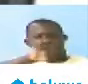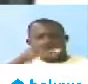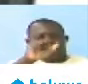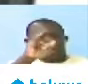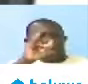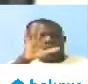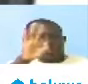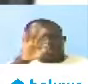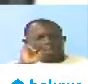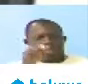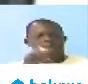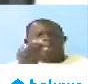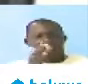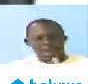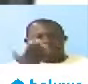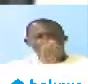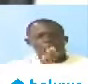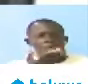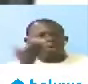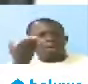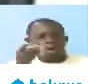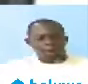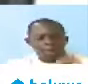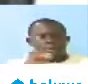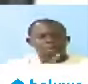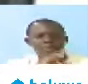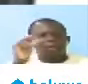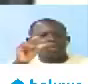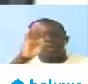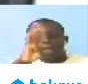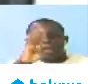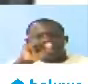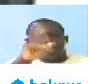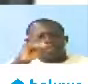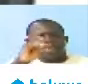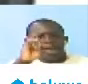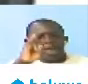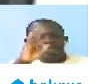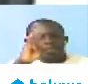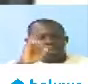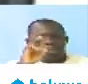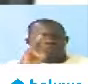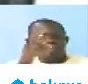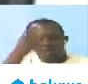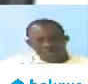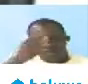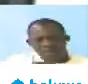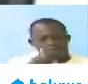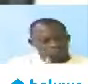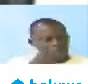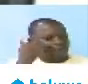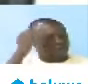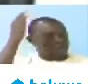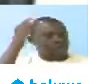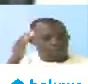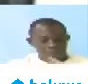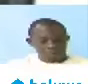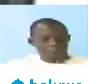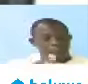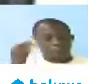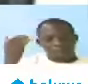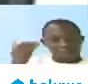Falalo Jayte, who came from Badibu. In fact, I forgot which village in Badibu. And in those days, in fact, he